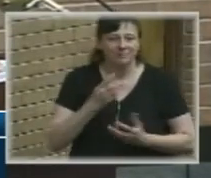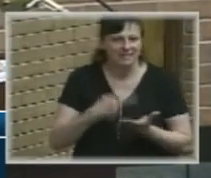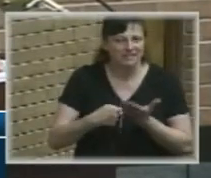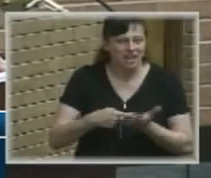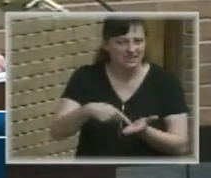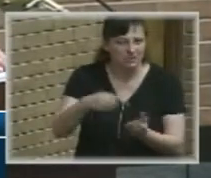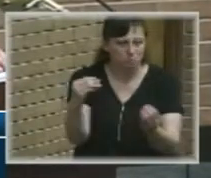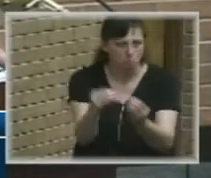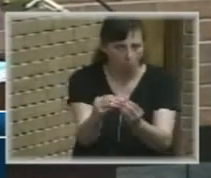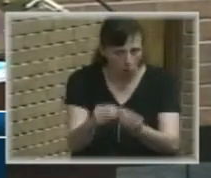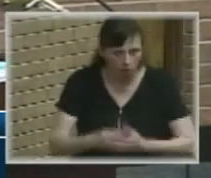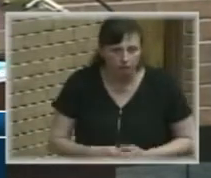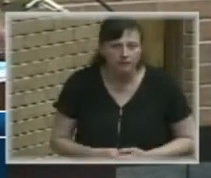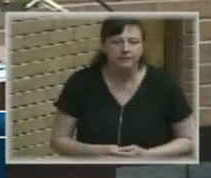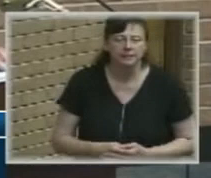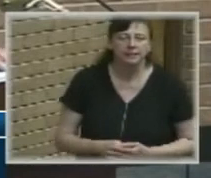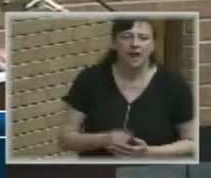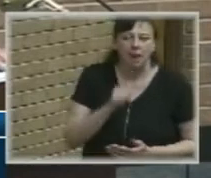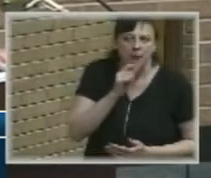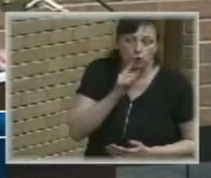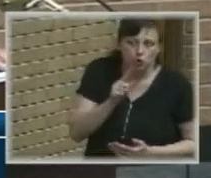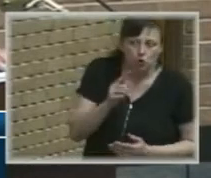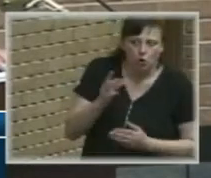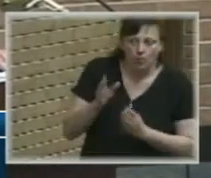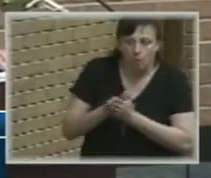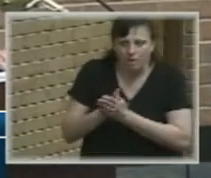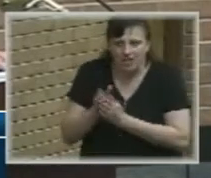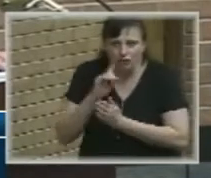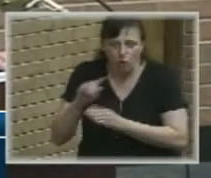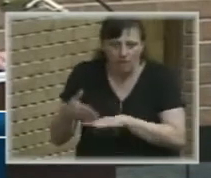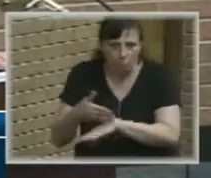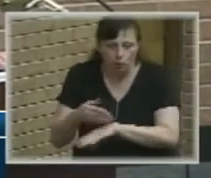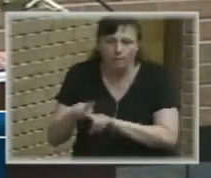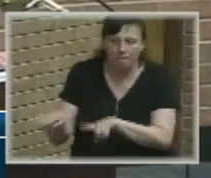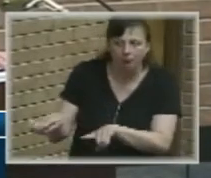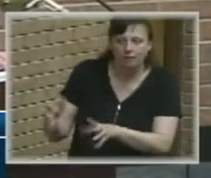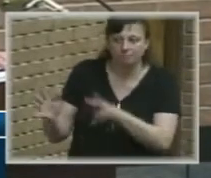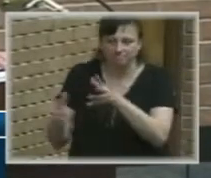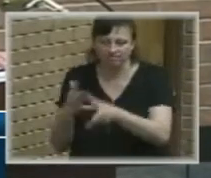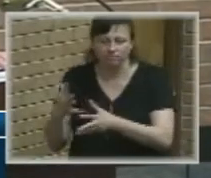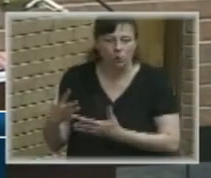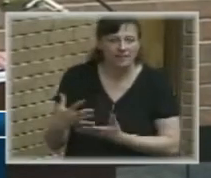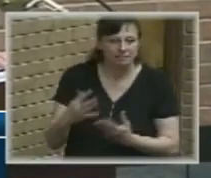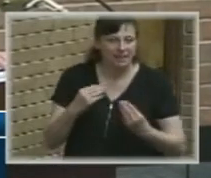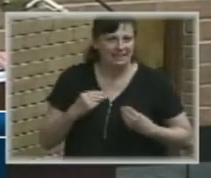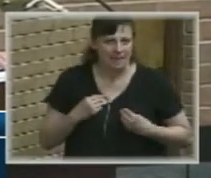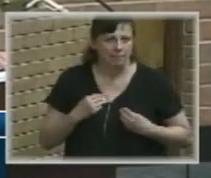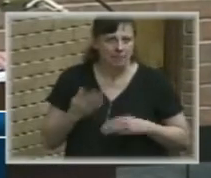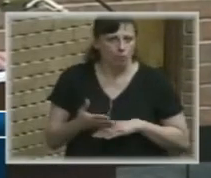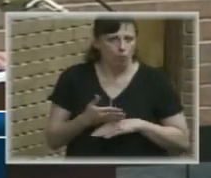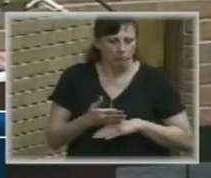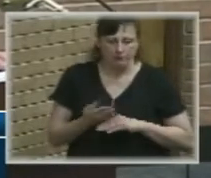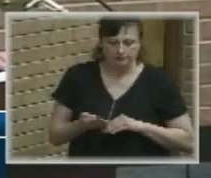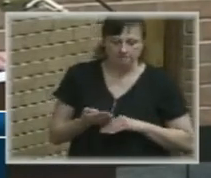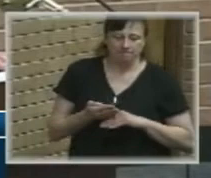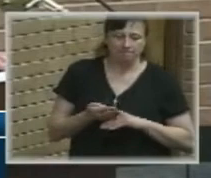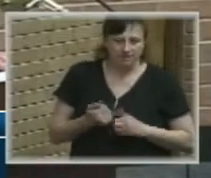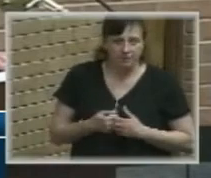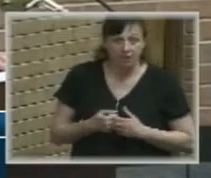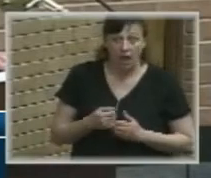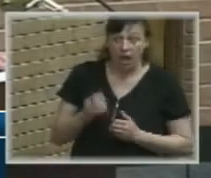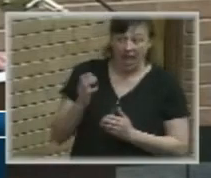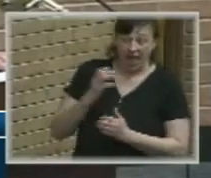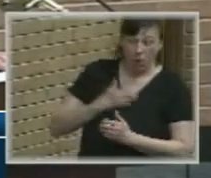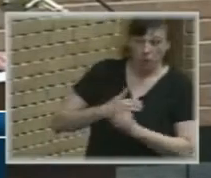that what he was motivated by, I don't know. But we got to take what we can get and be appreciative of that. I wish he would fix it up to the level it could